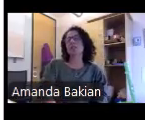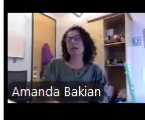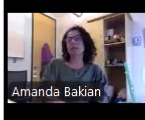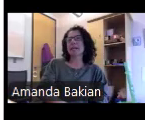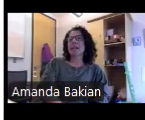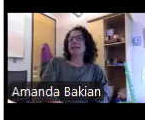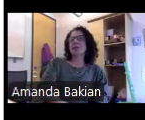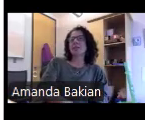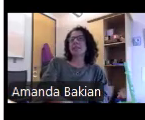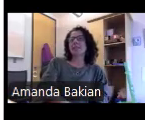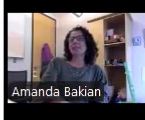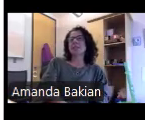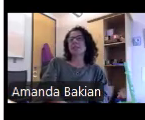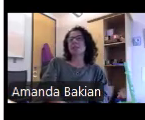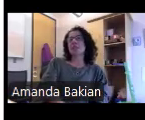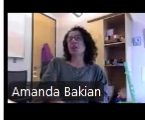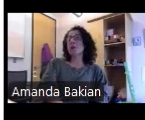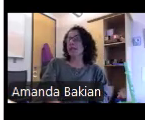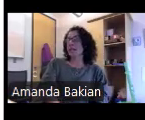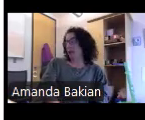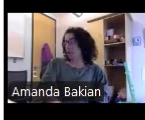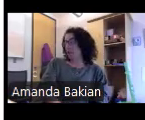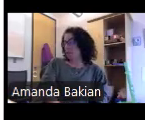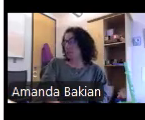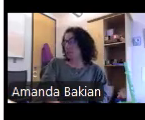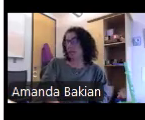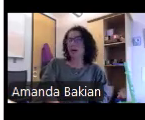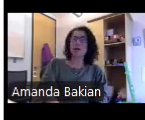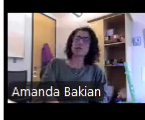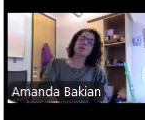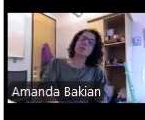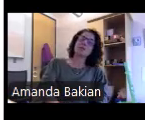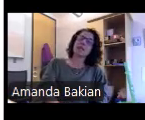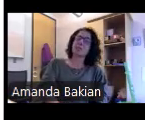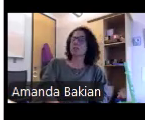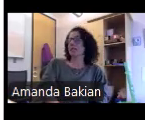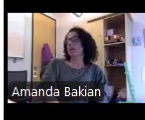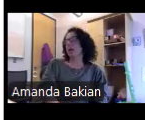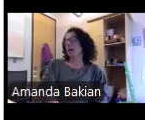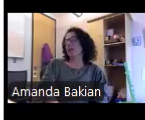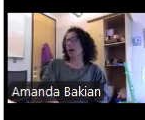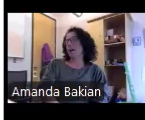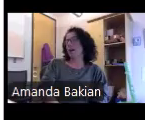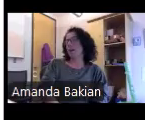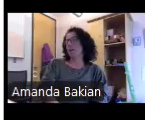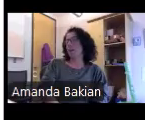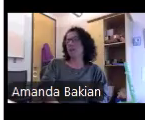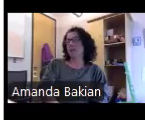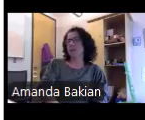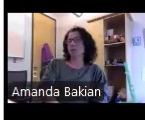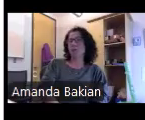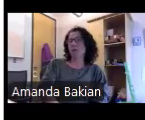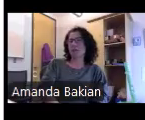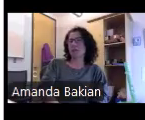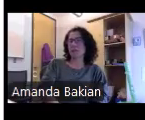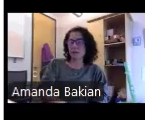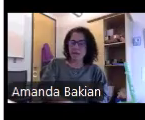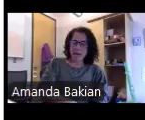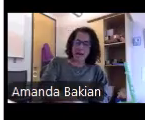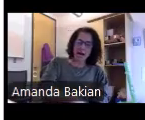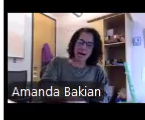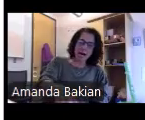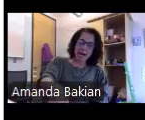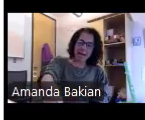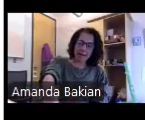the years, but there is a known etiology, genetic cause for about 10% of autism, of individuals with